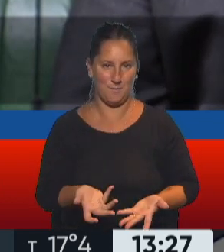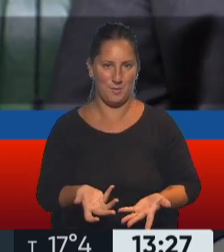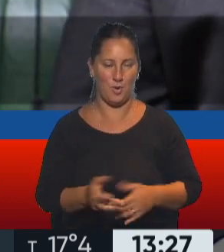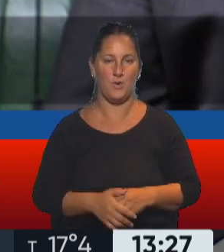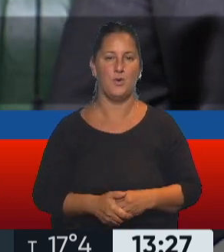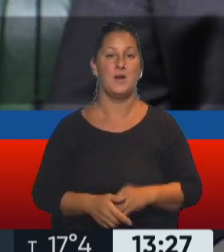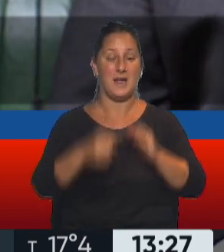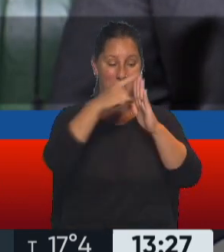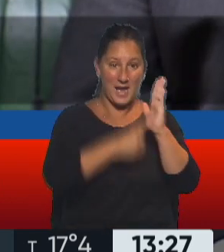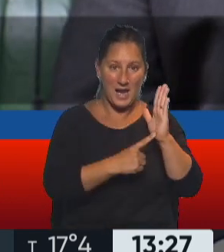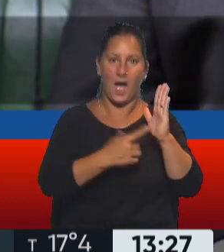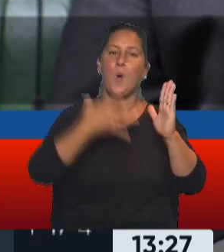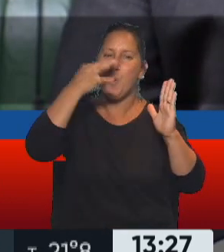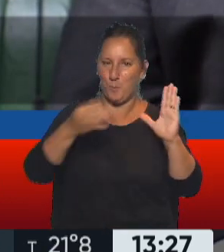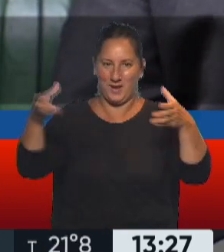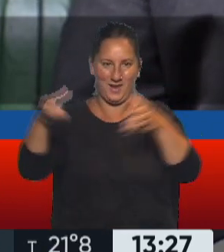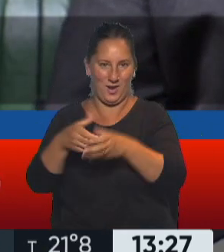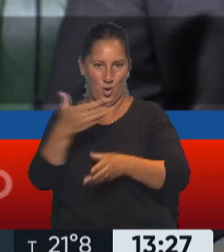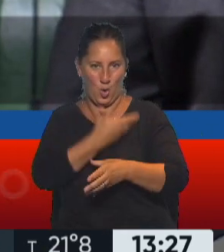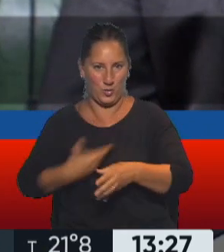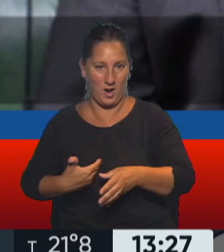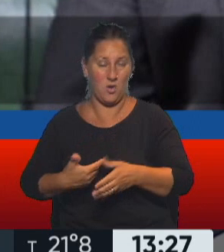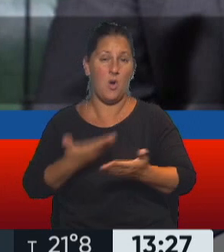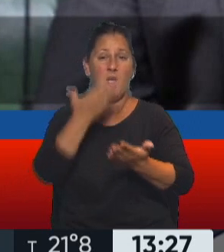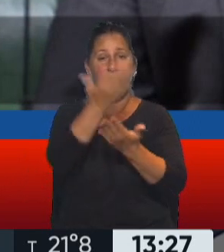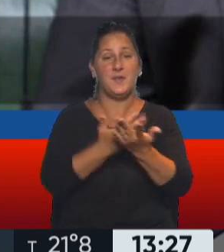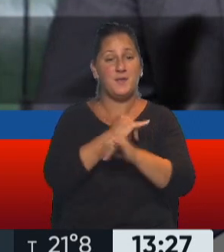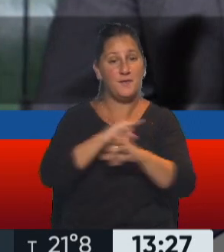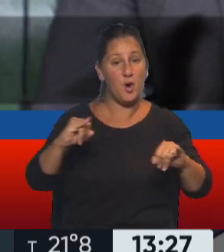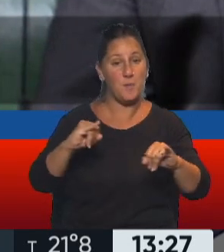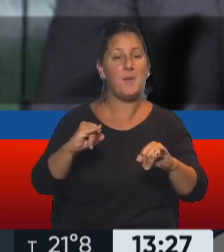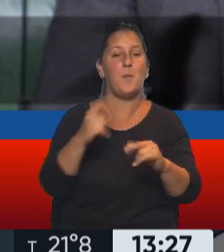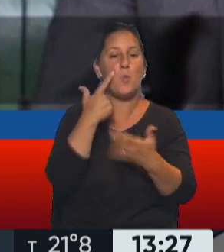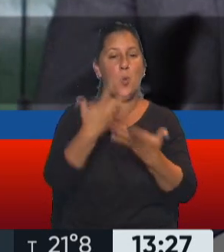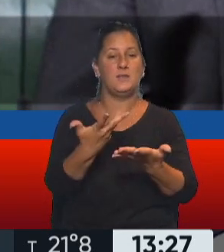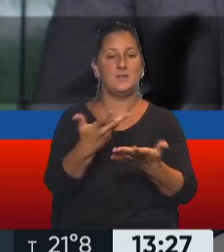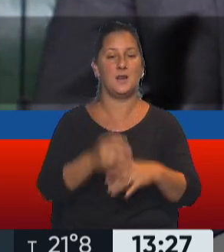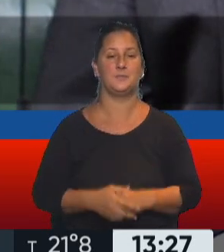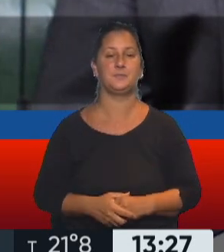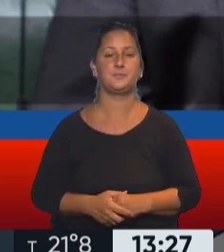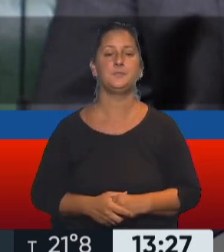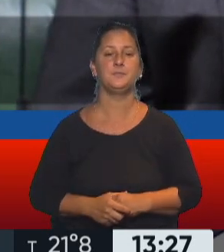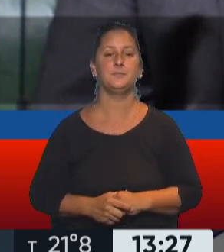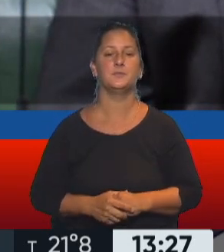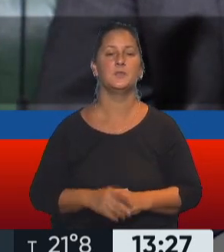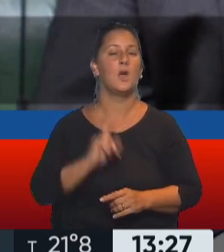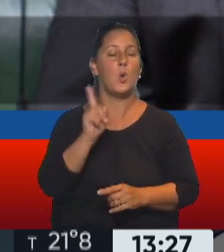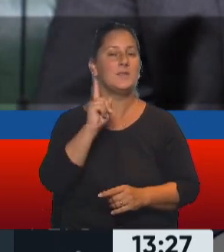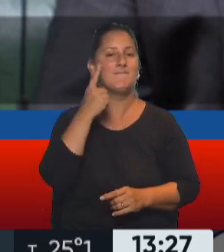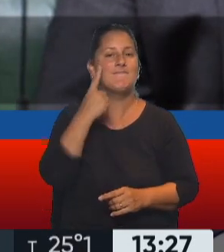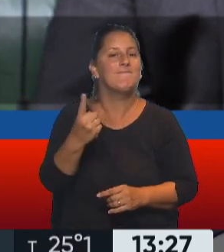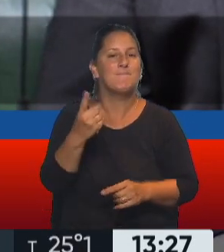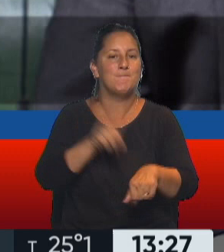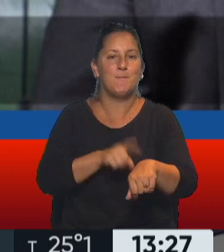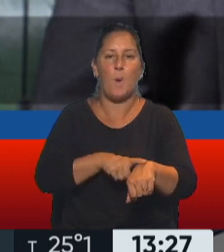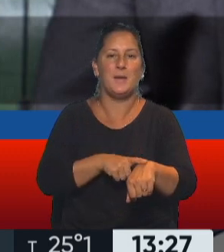rules. What the Gray report does show is that number 10 Downing Street was not observing the regulations they had imposed